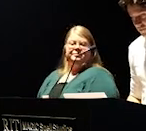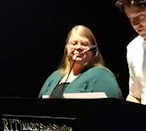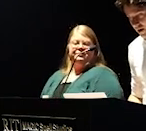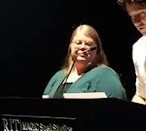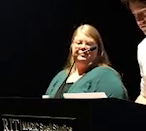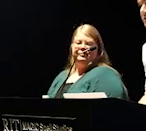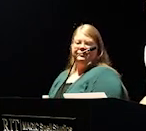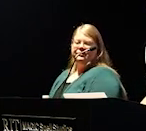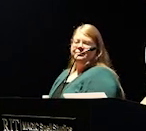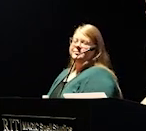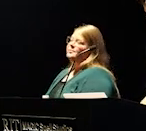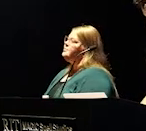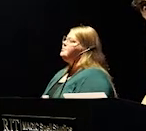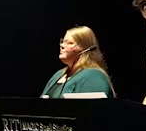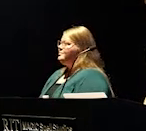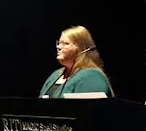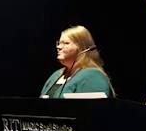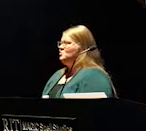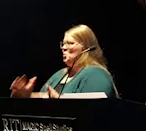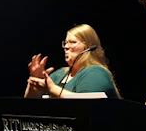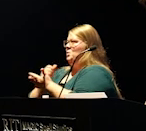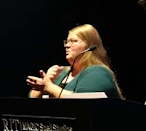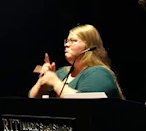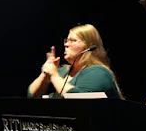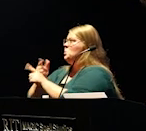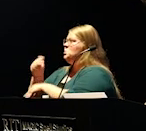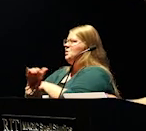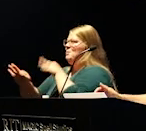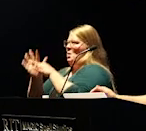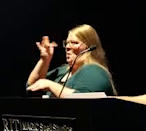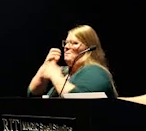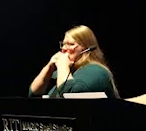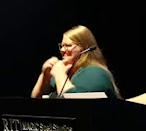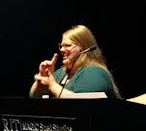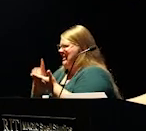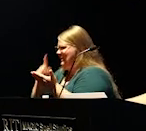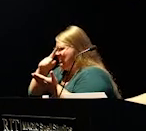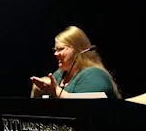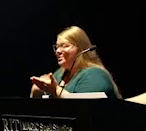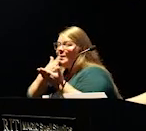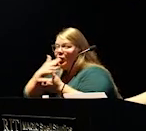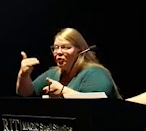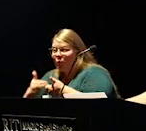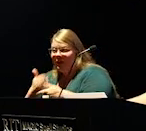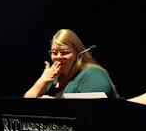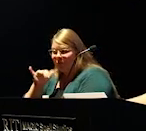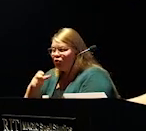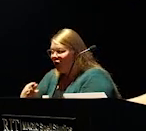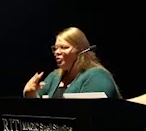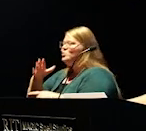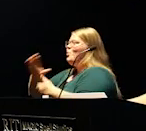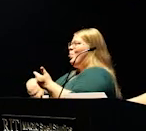a little bit about how design is so important to me. So thank you for being here. Thanks to Josh and everyone at the Vignelli Center,